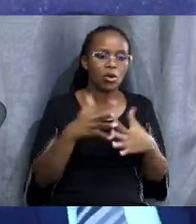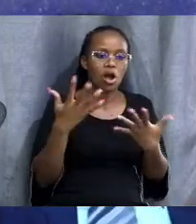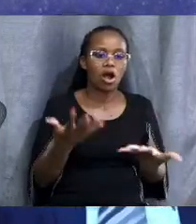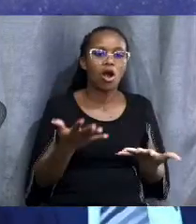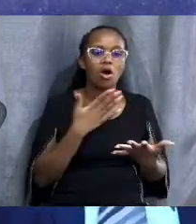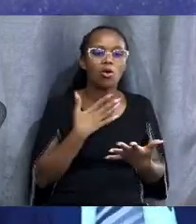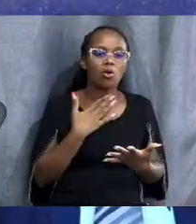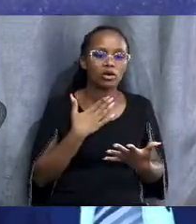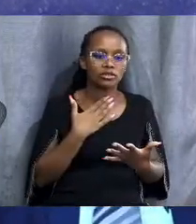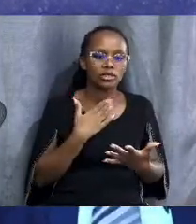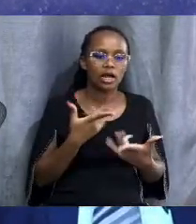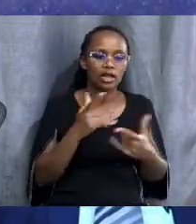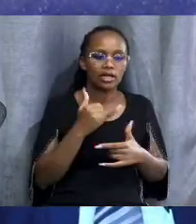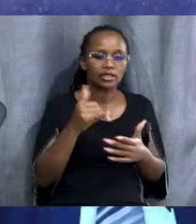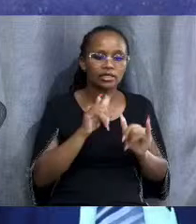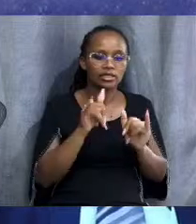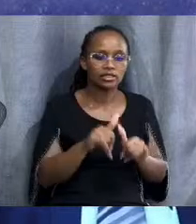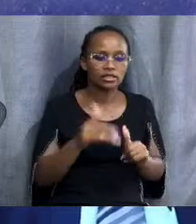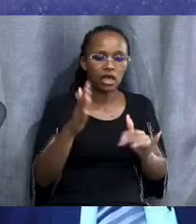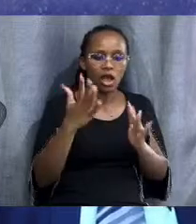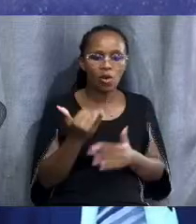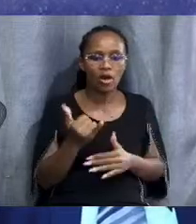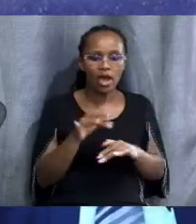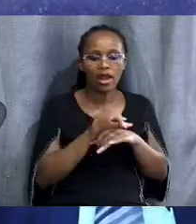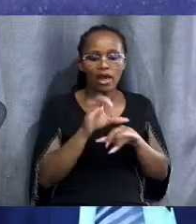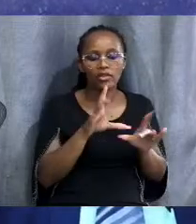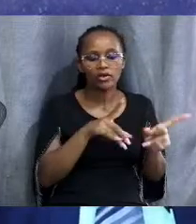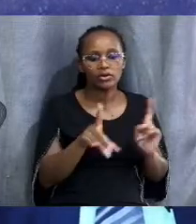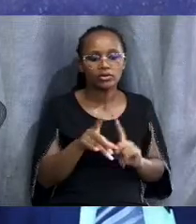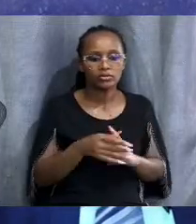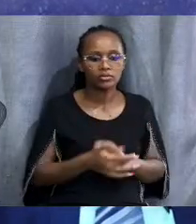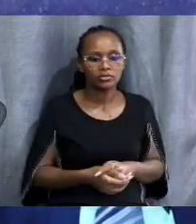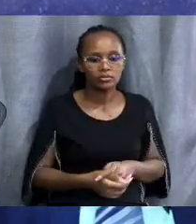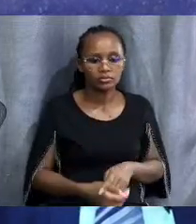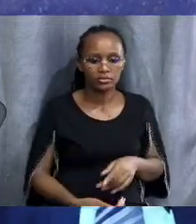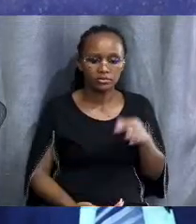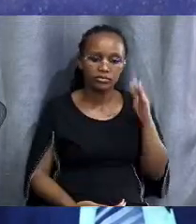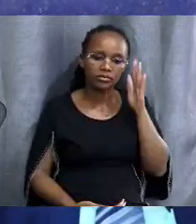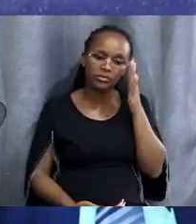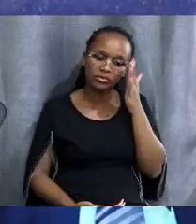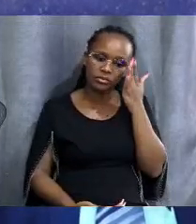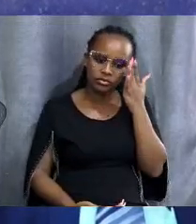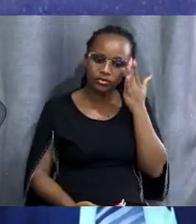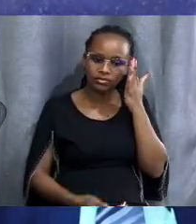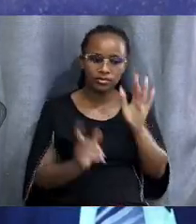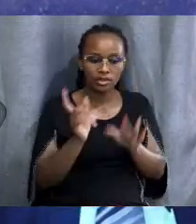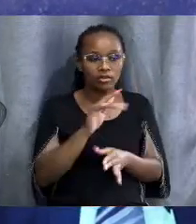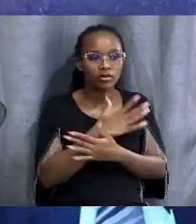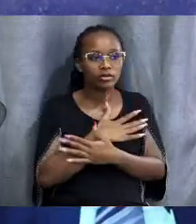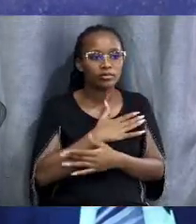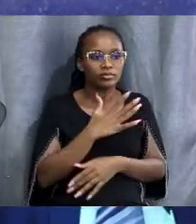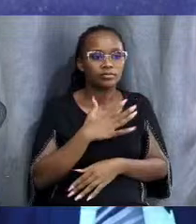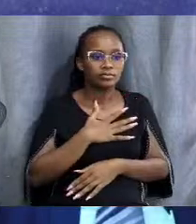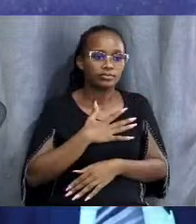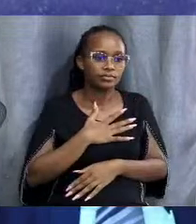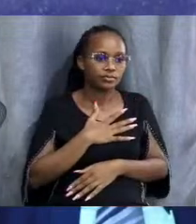goikare ri leke goikare tondu gutiri undu tungika. And therefore, my friends,